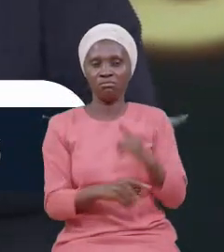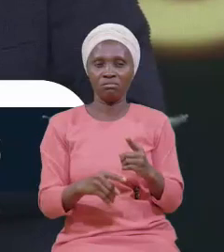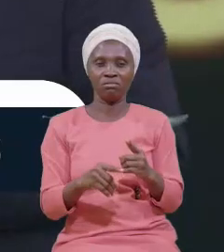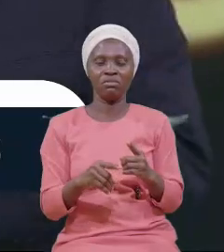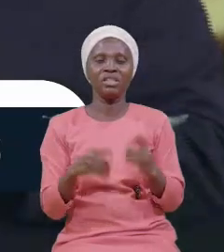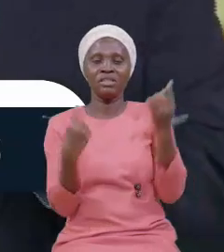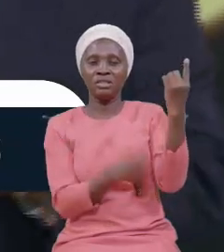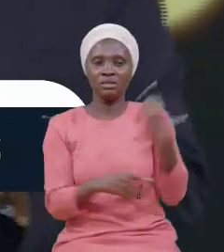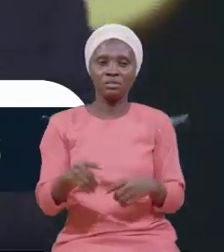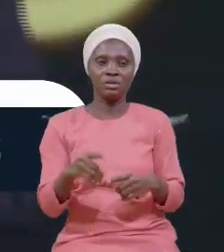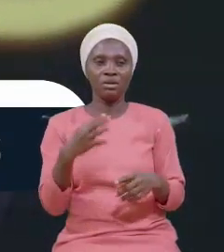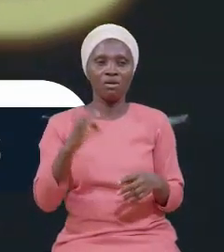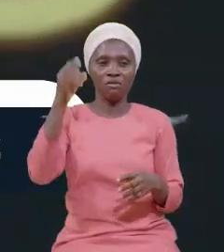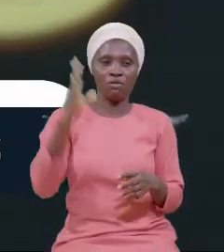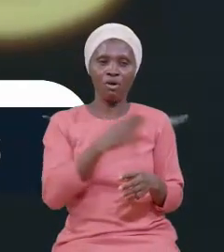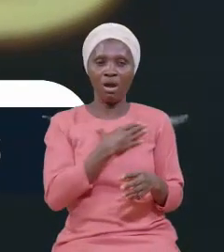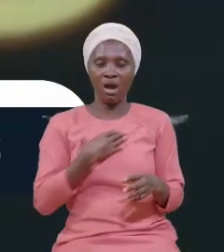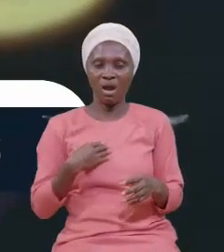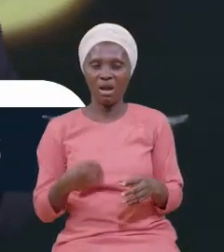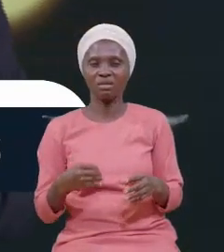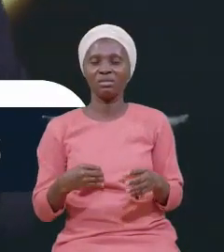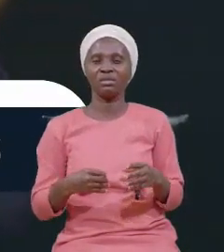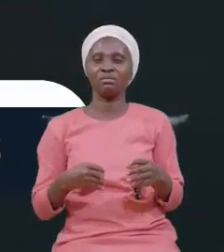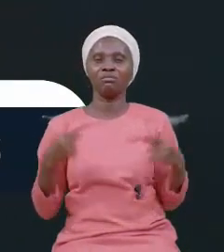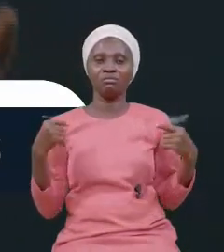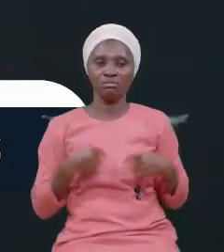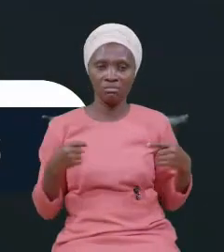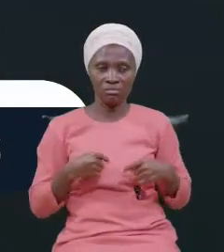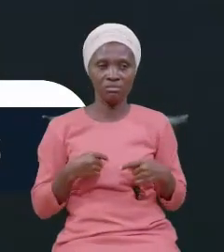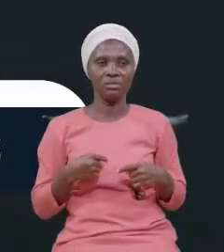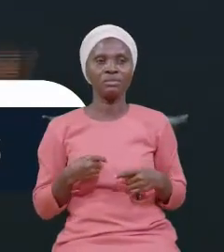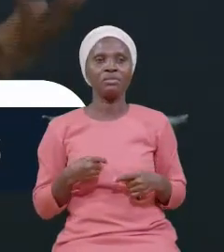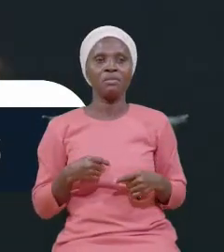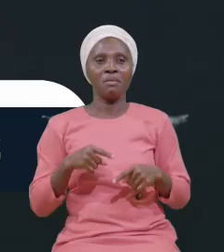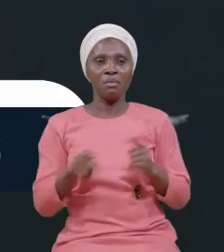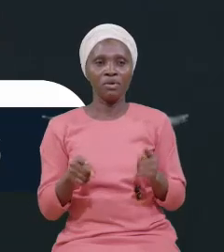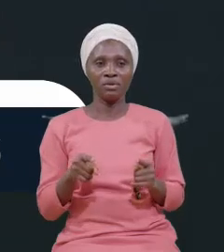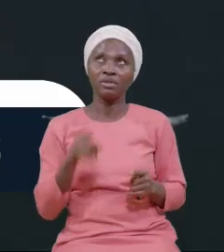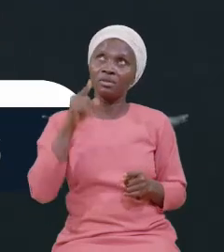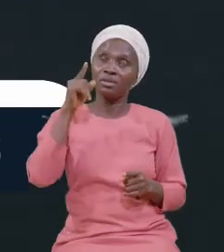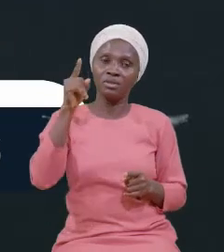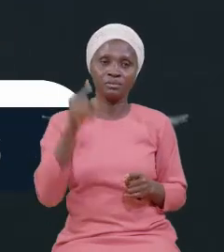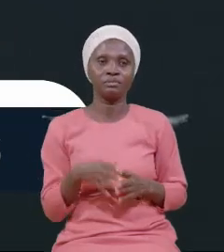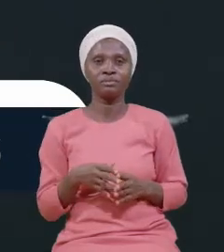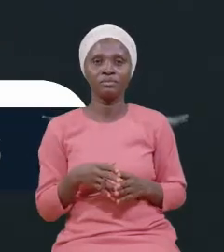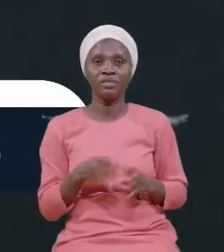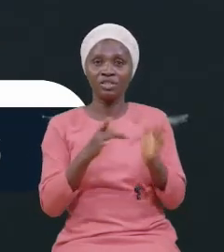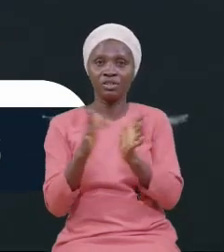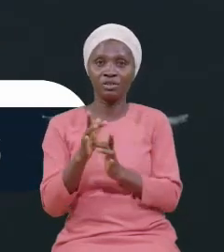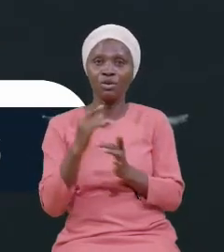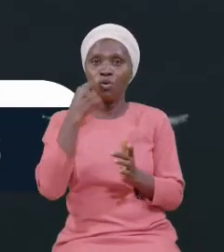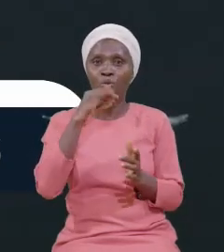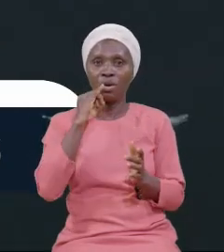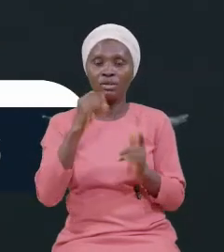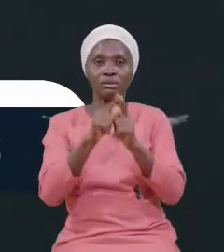it says, but he Jesus, he, the one who is great, mighty,